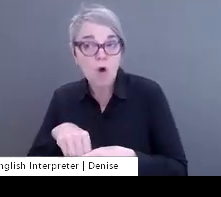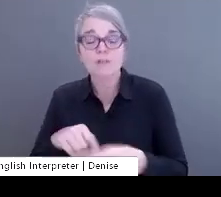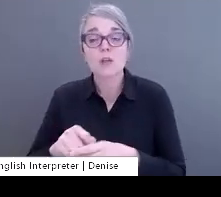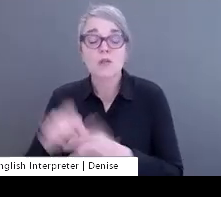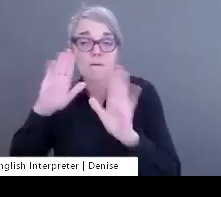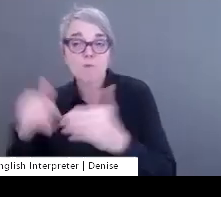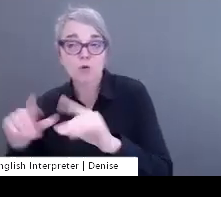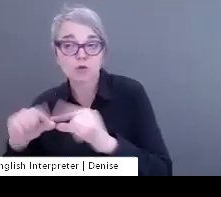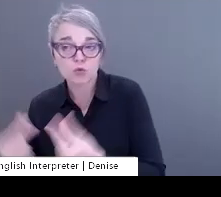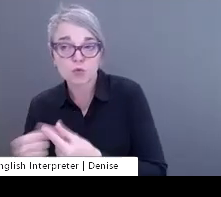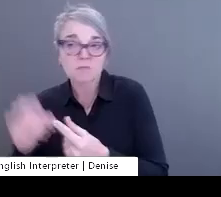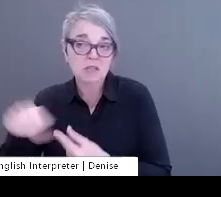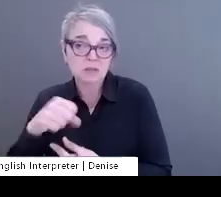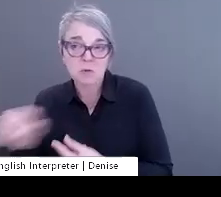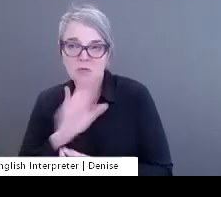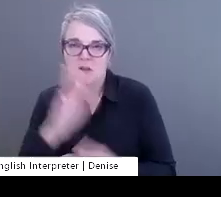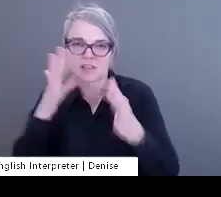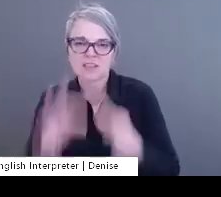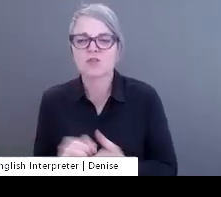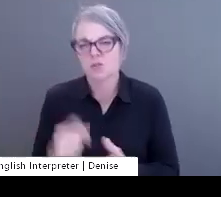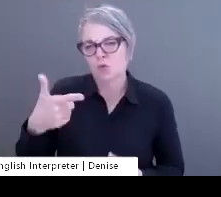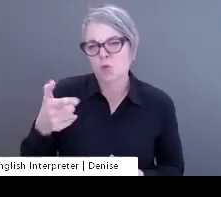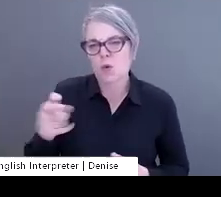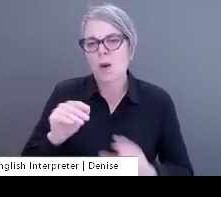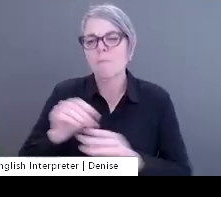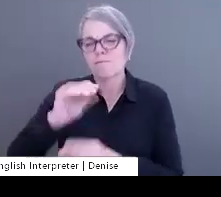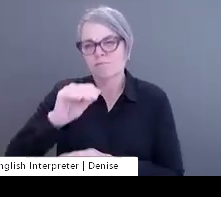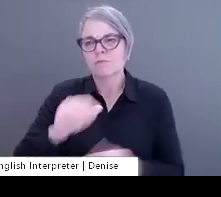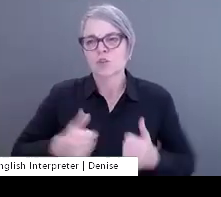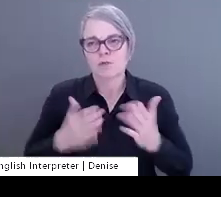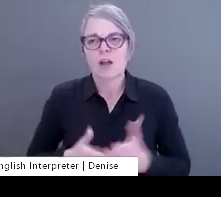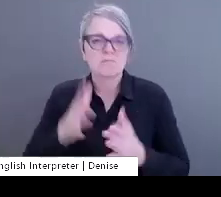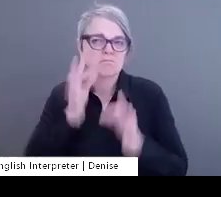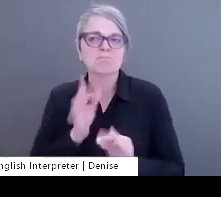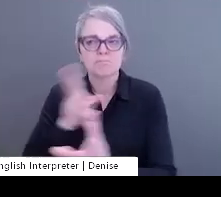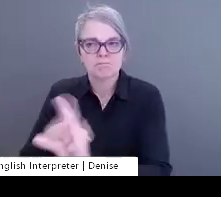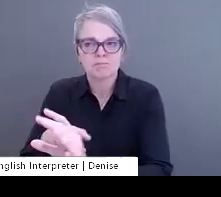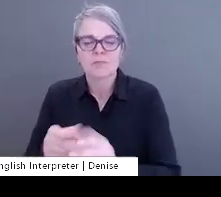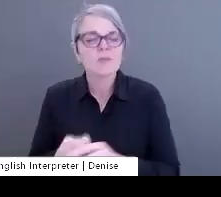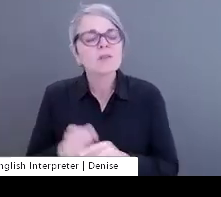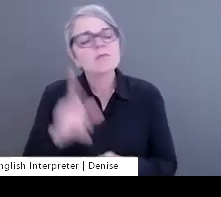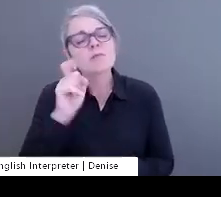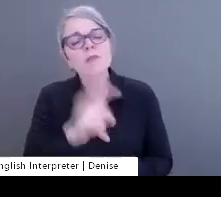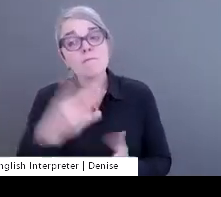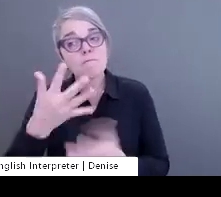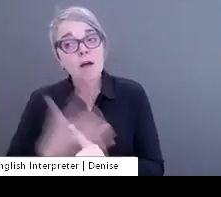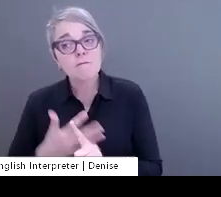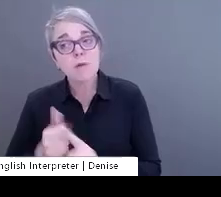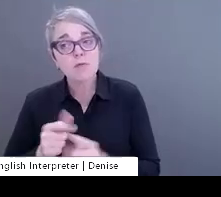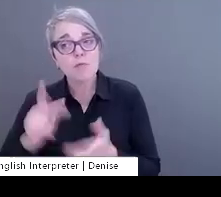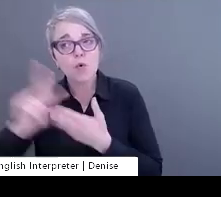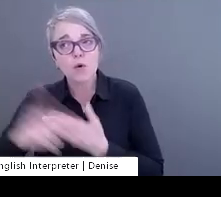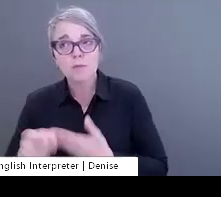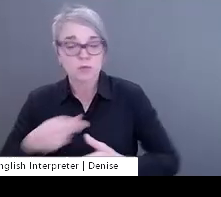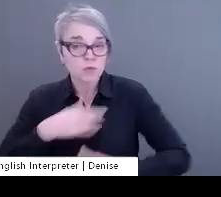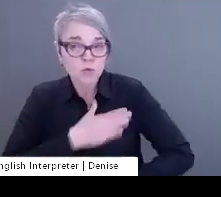in a focus group or interview. And we wanted to know, well, what did they enjoy about this 5-month program? What didn't they enjoy? Did